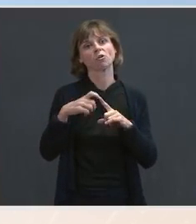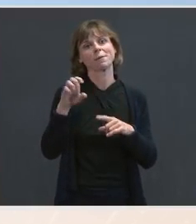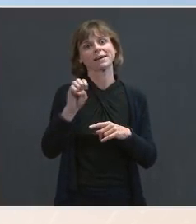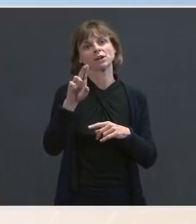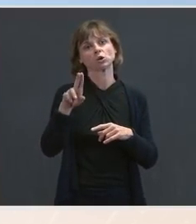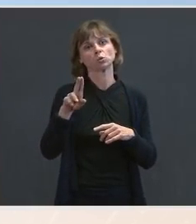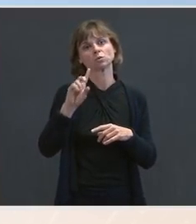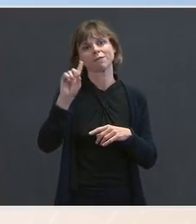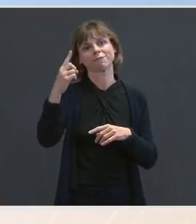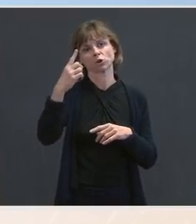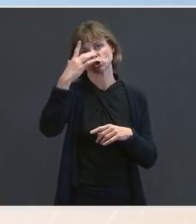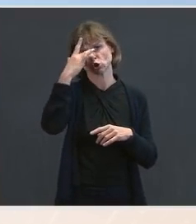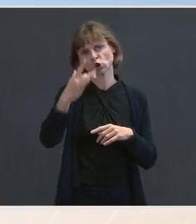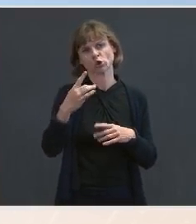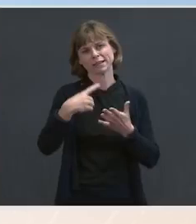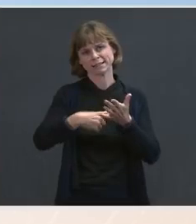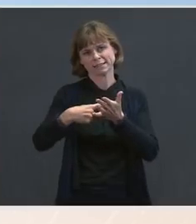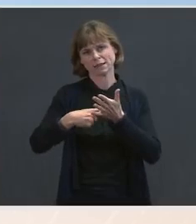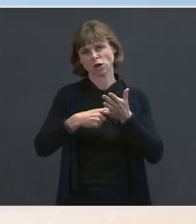discussions,